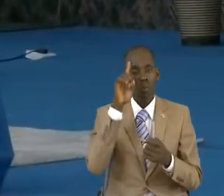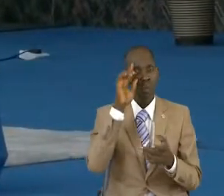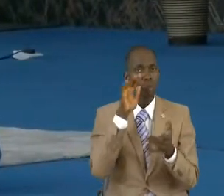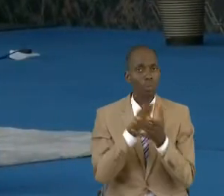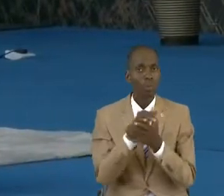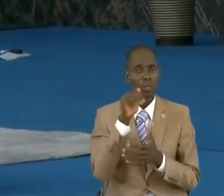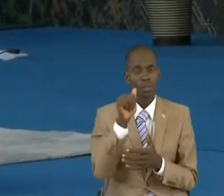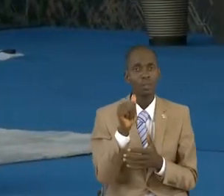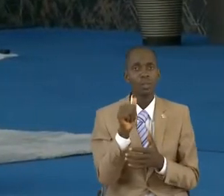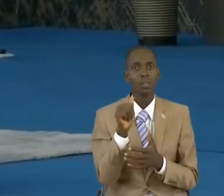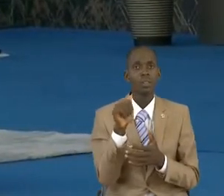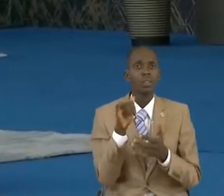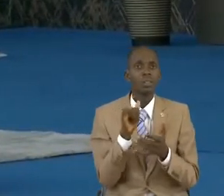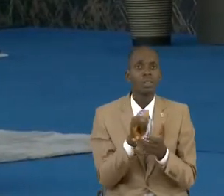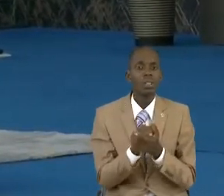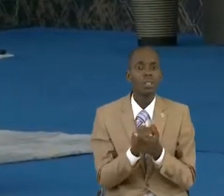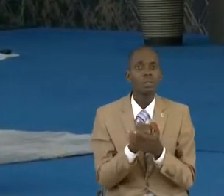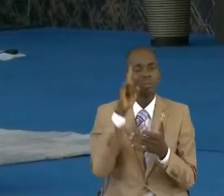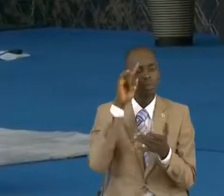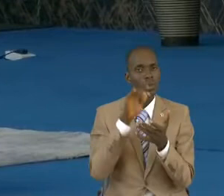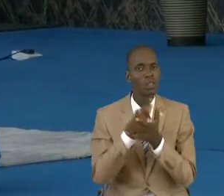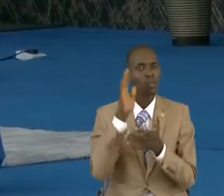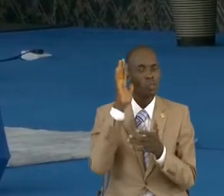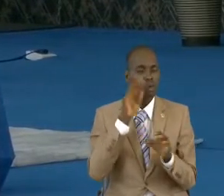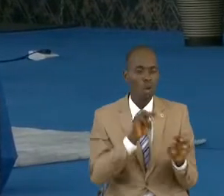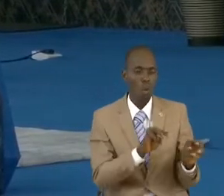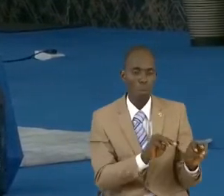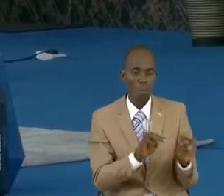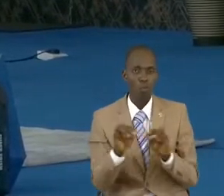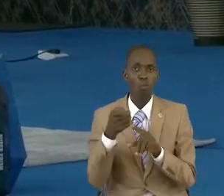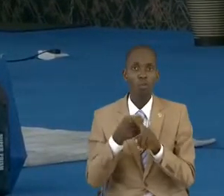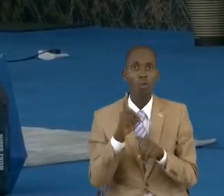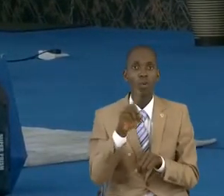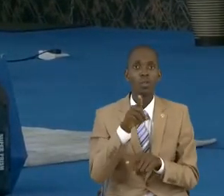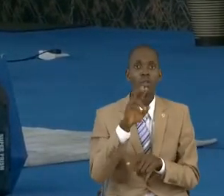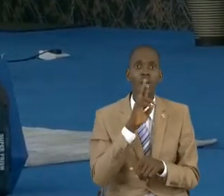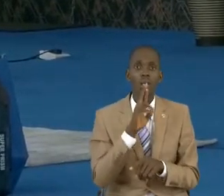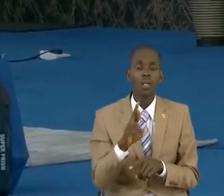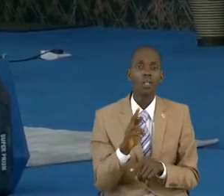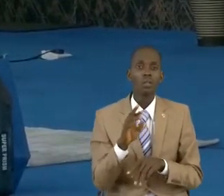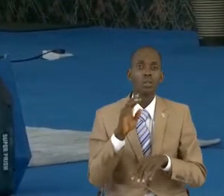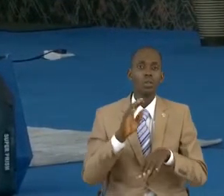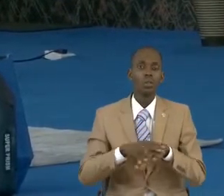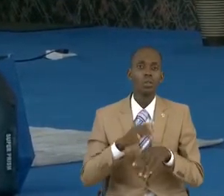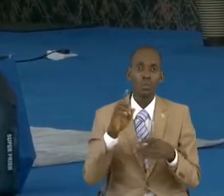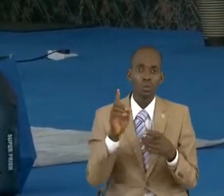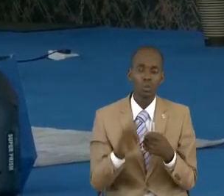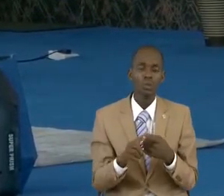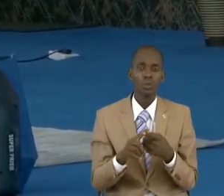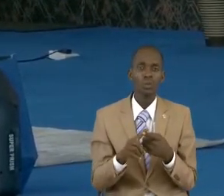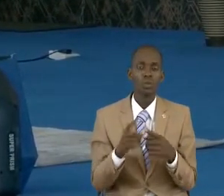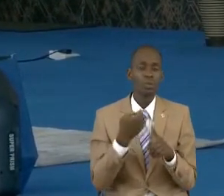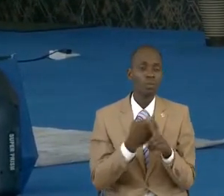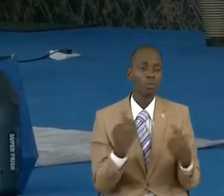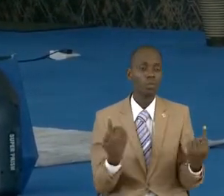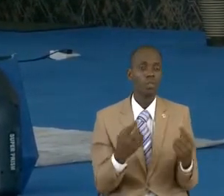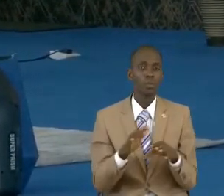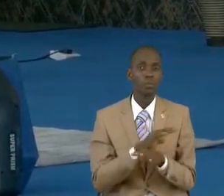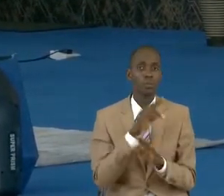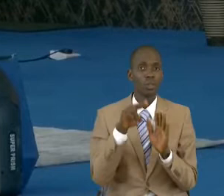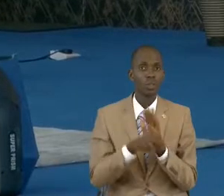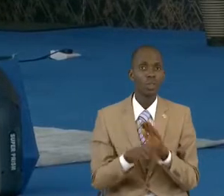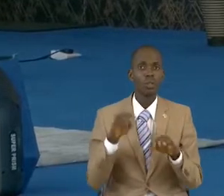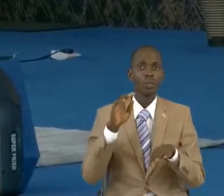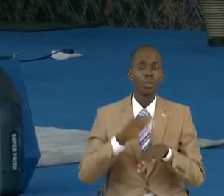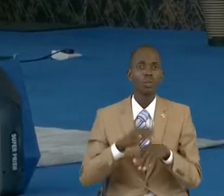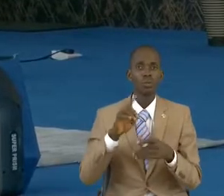belief will move you from where you were, sinfulness, will move you forward into